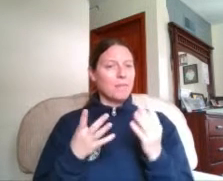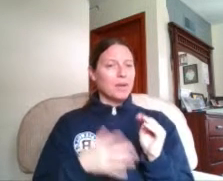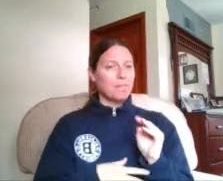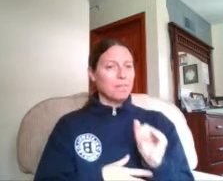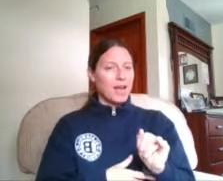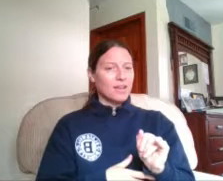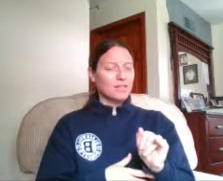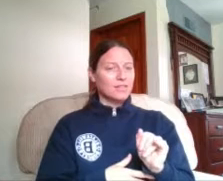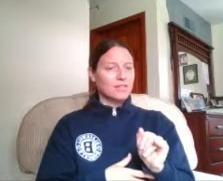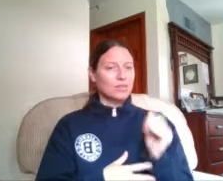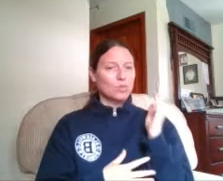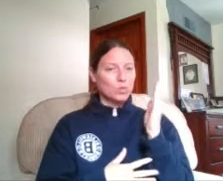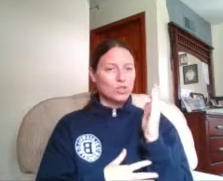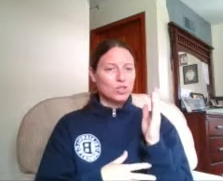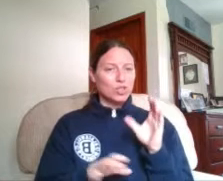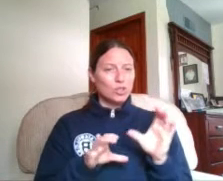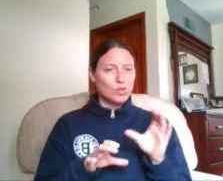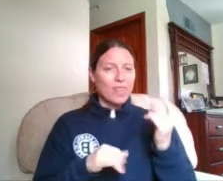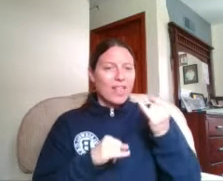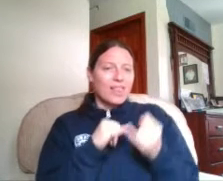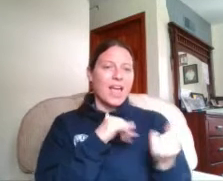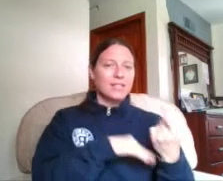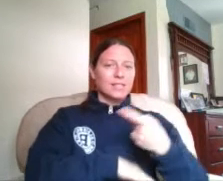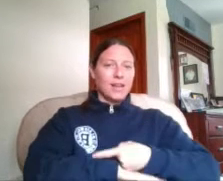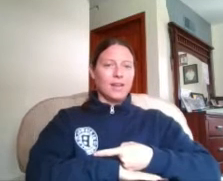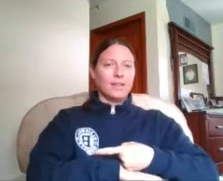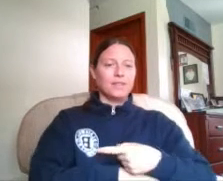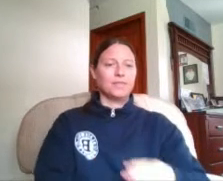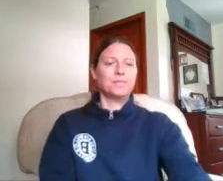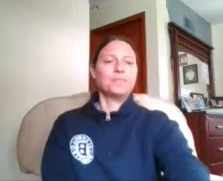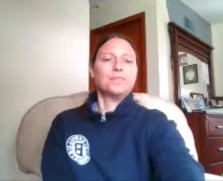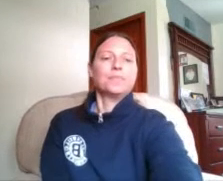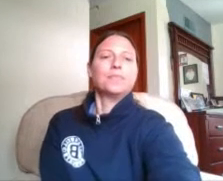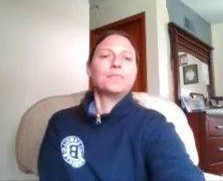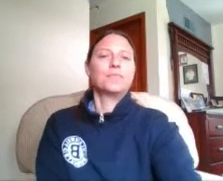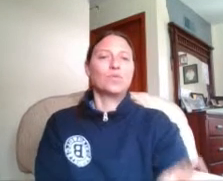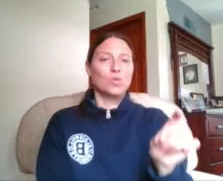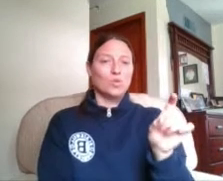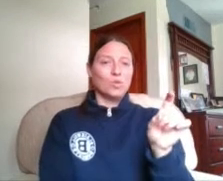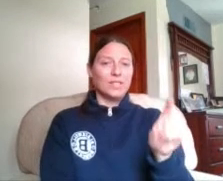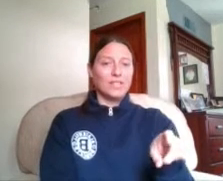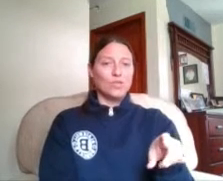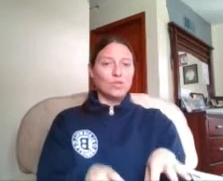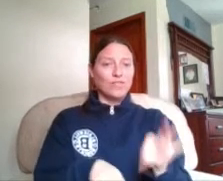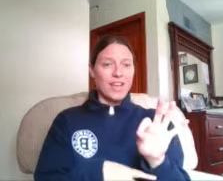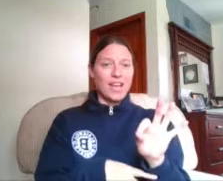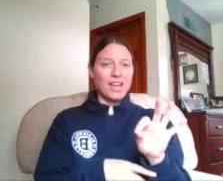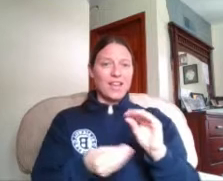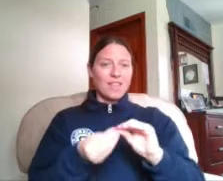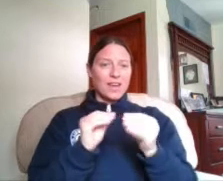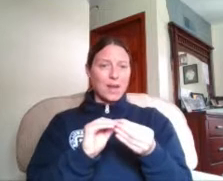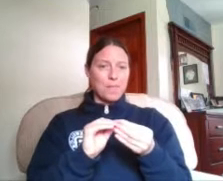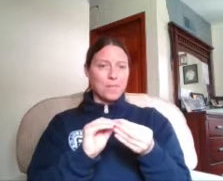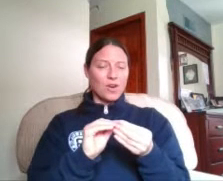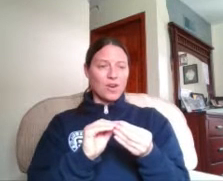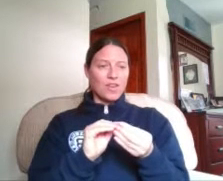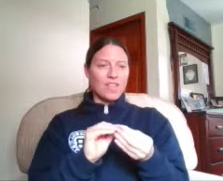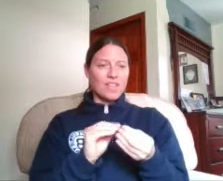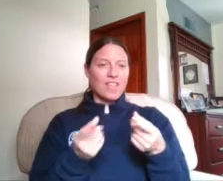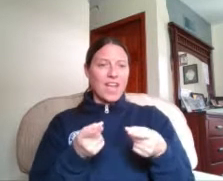is she most likely to walk on the last day? So you need to find the number that